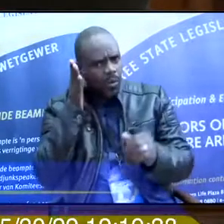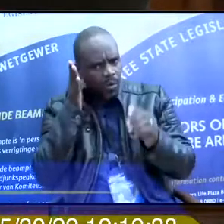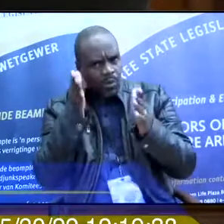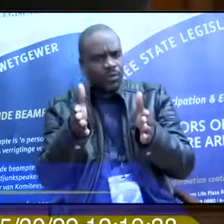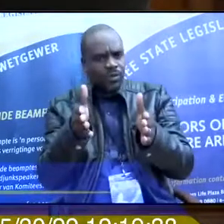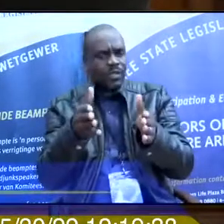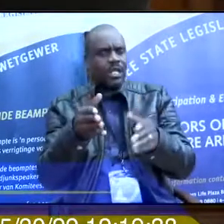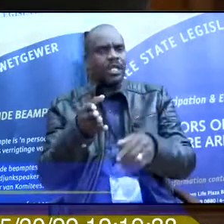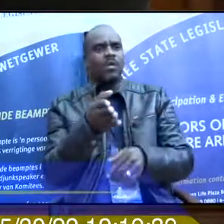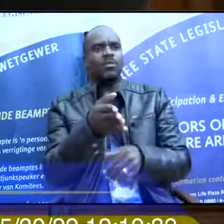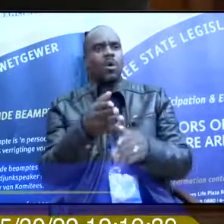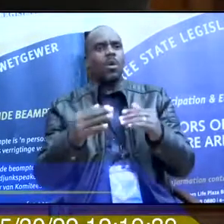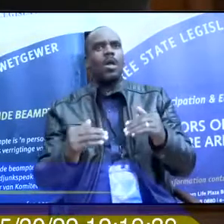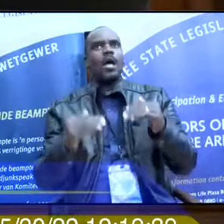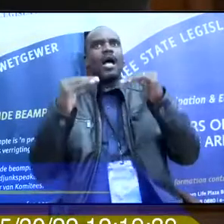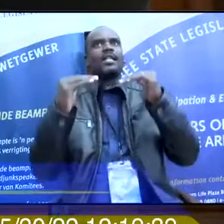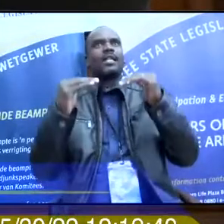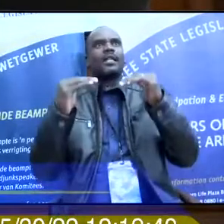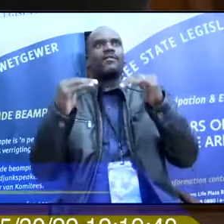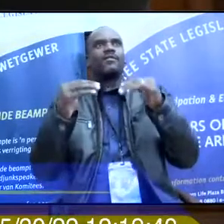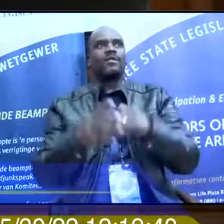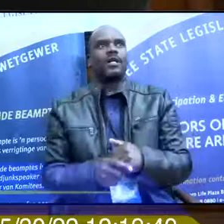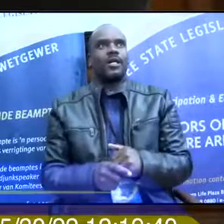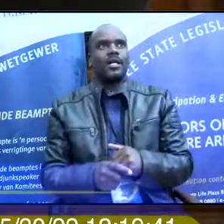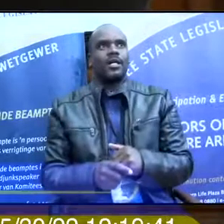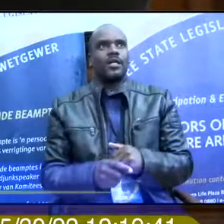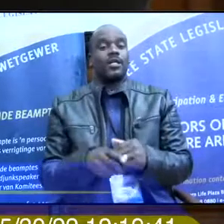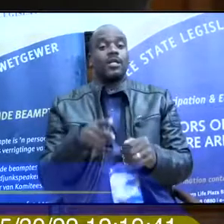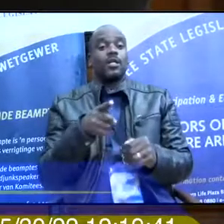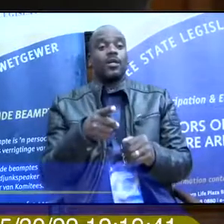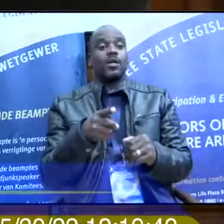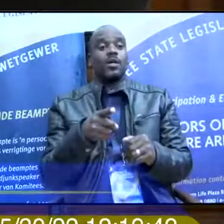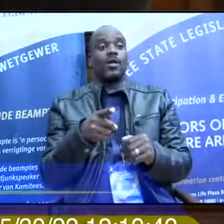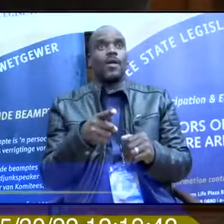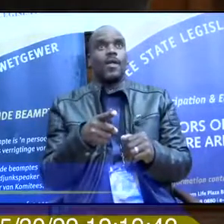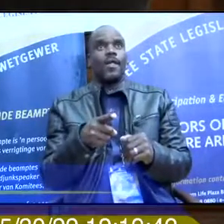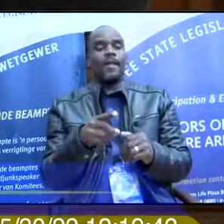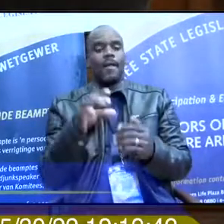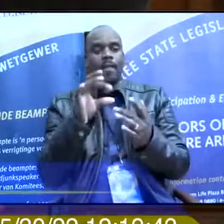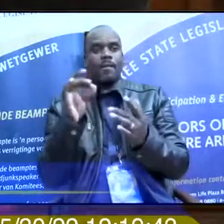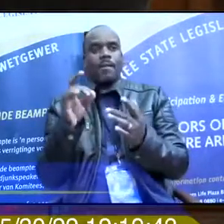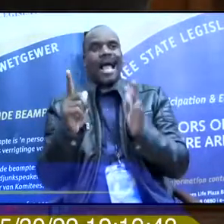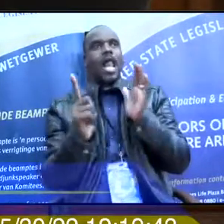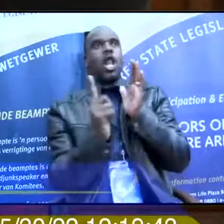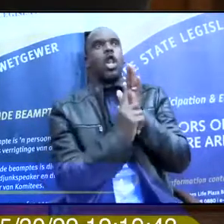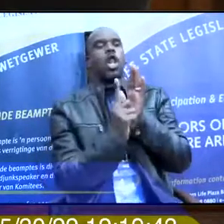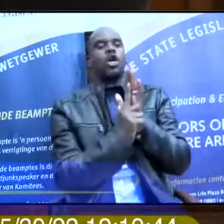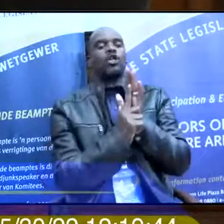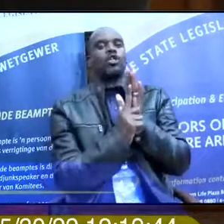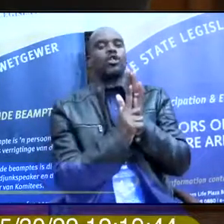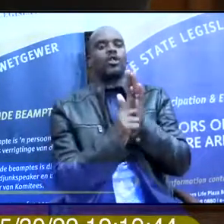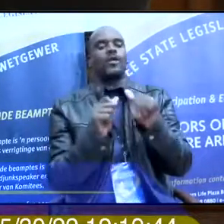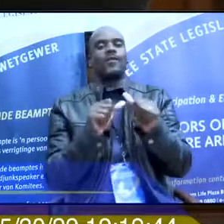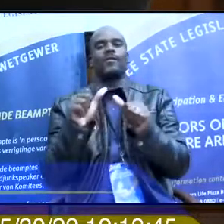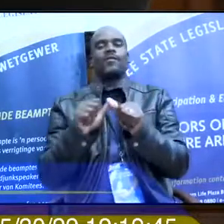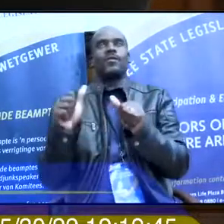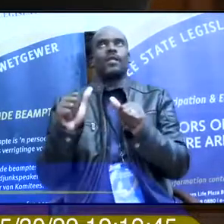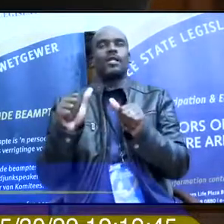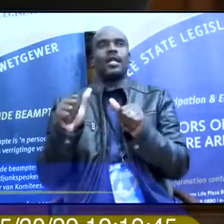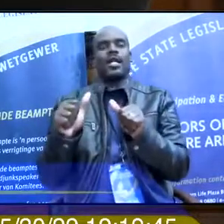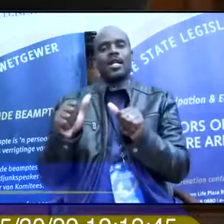level so implementation of bylaws is very important in local government